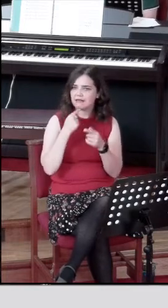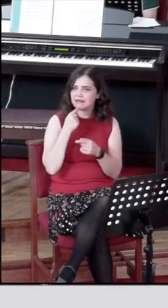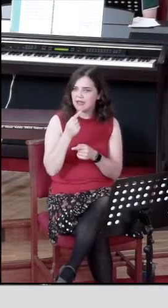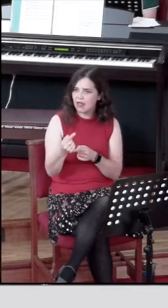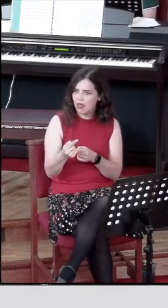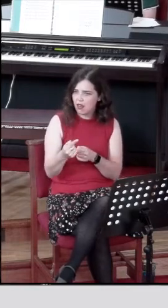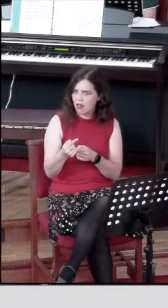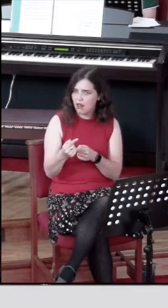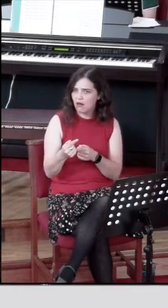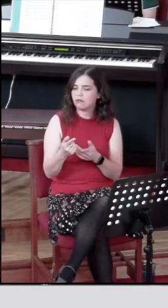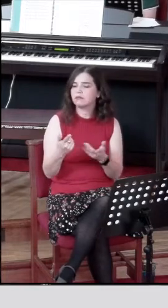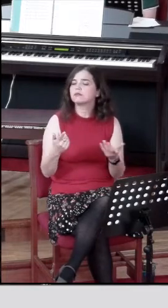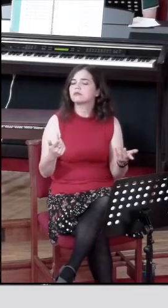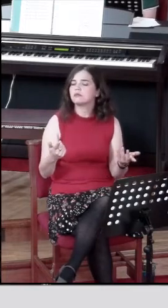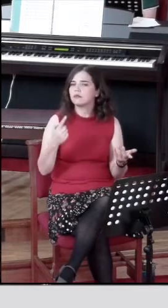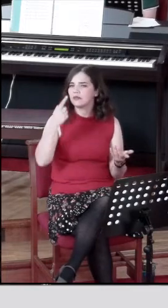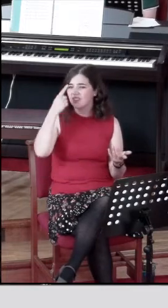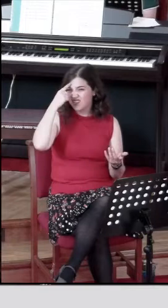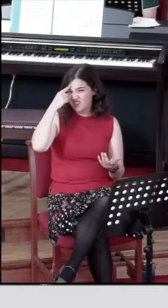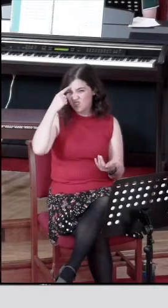about nonsense?